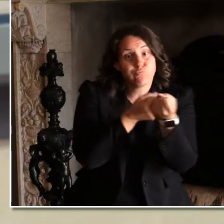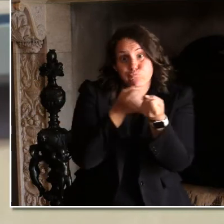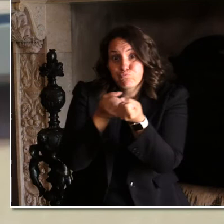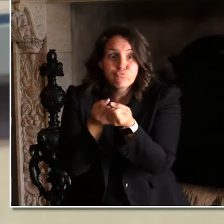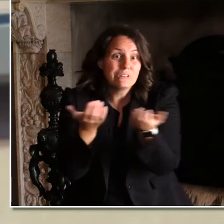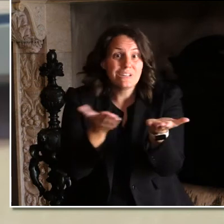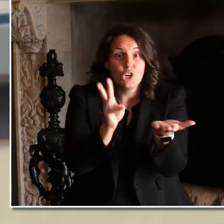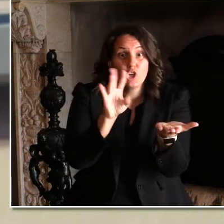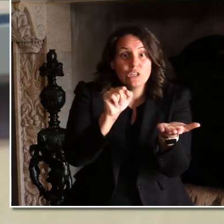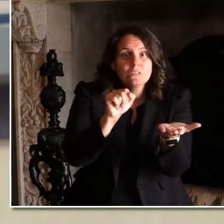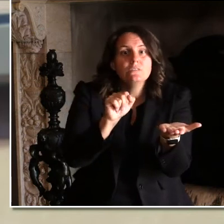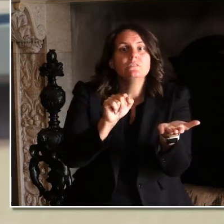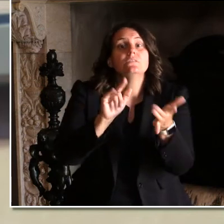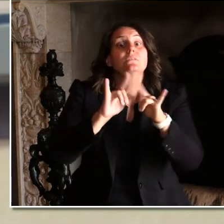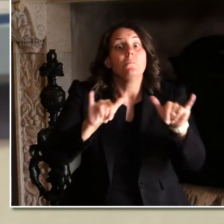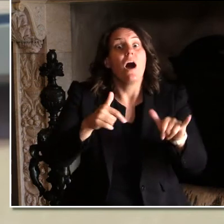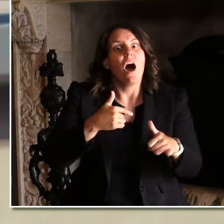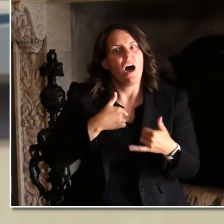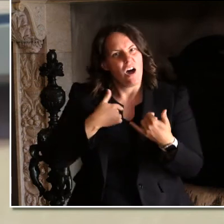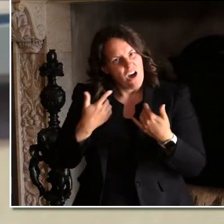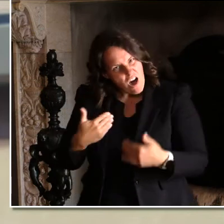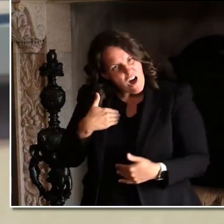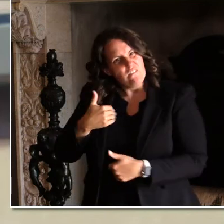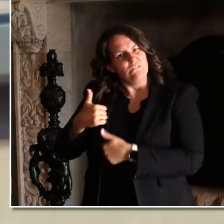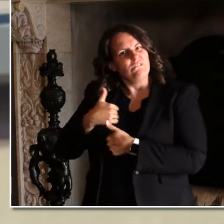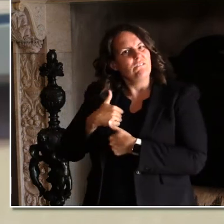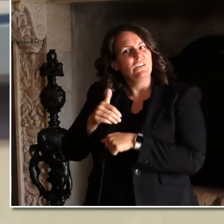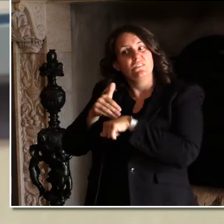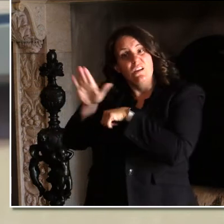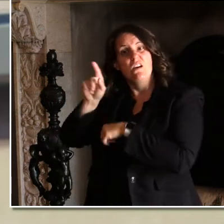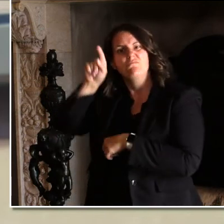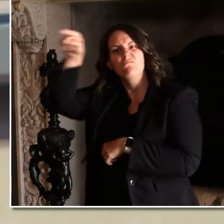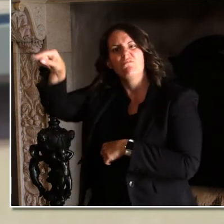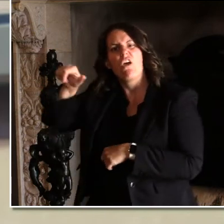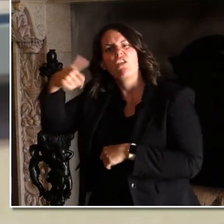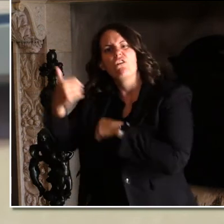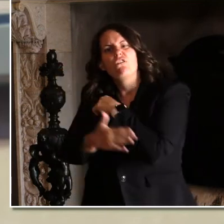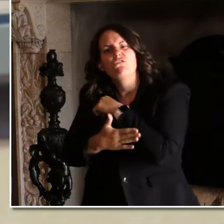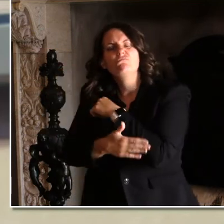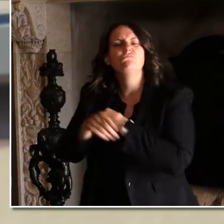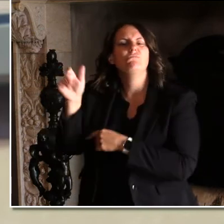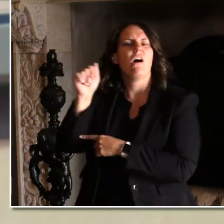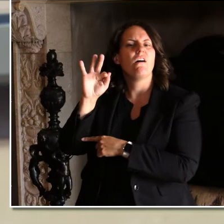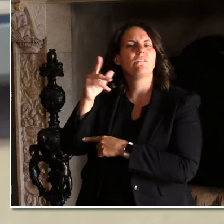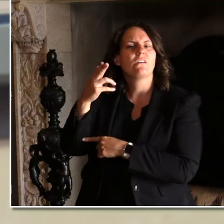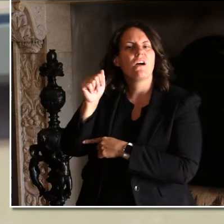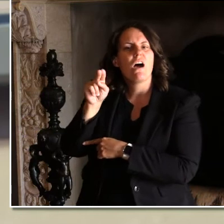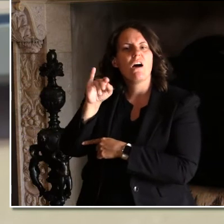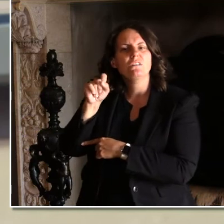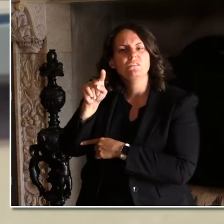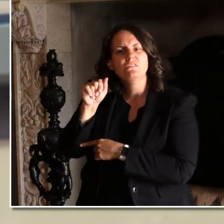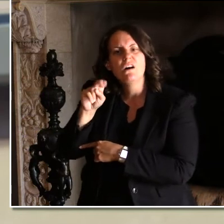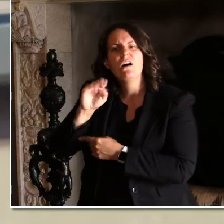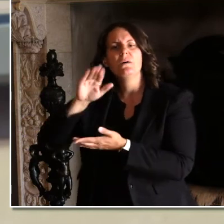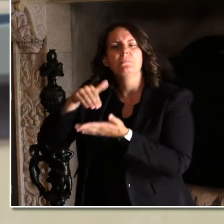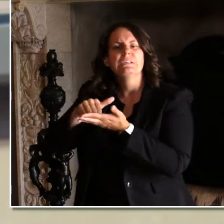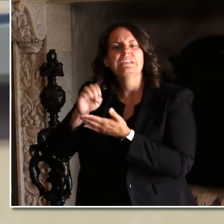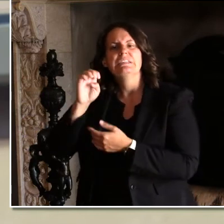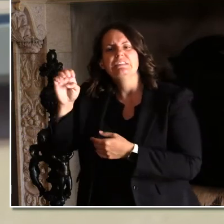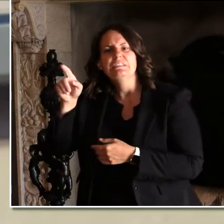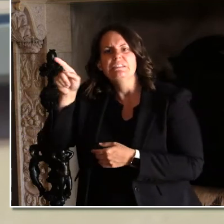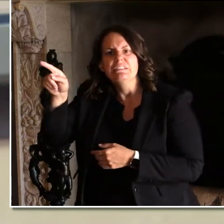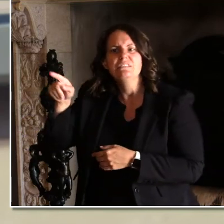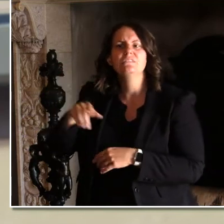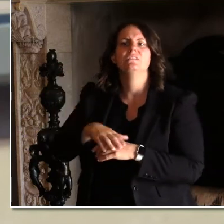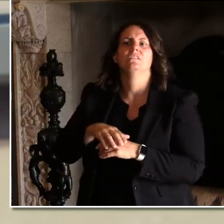locations around the globe in places like Afghanistan, the Middle East, Ukraine, and the Horn of Africa. It's truly been